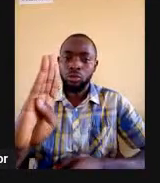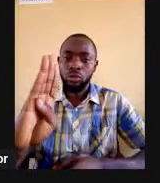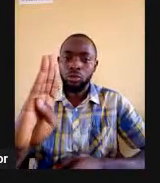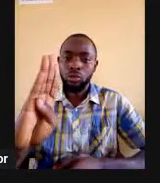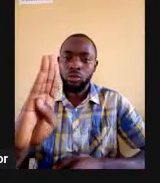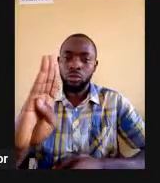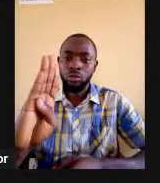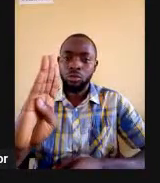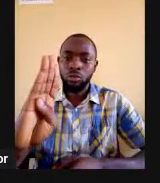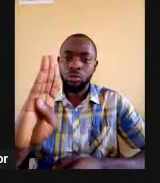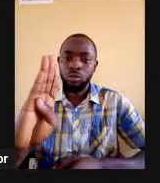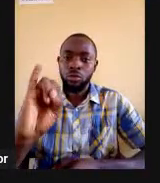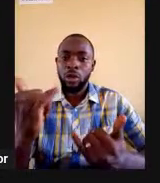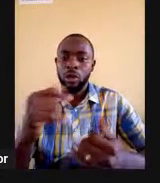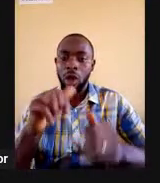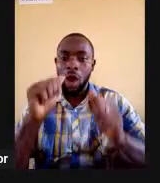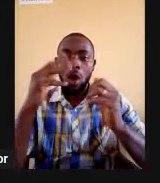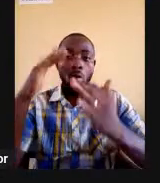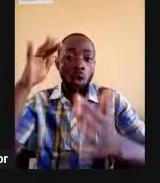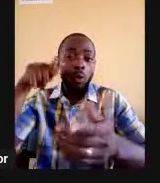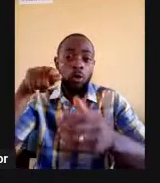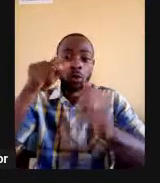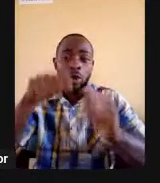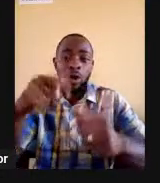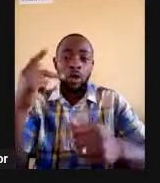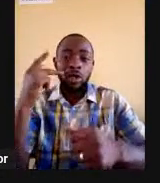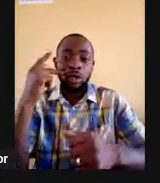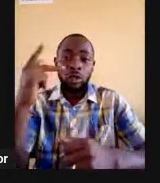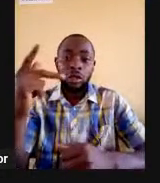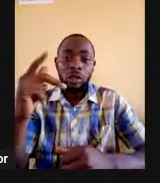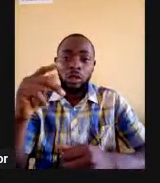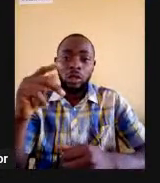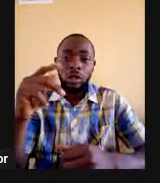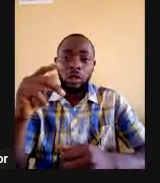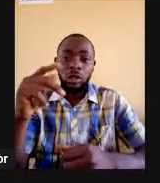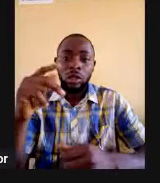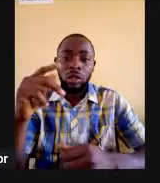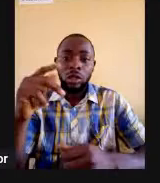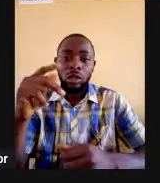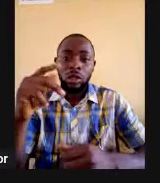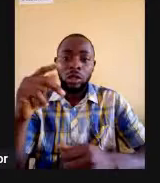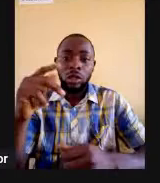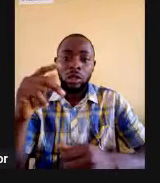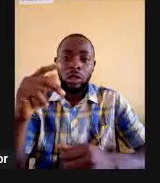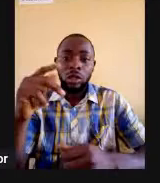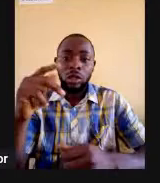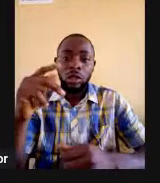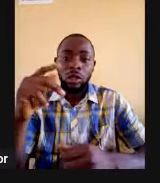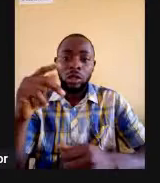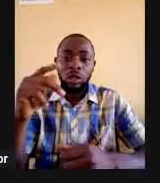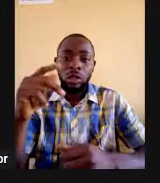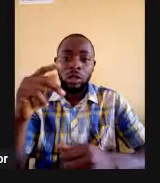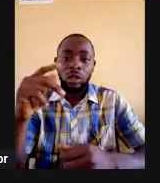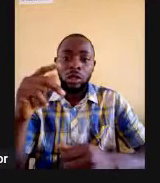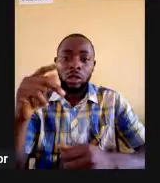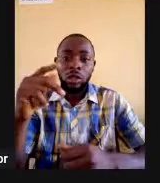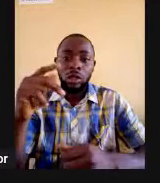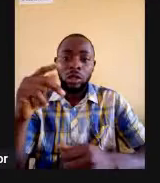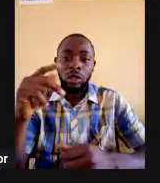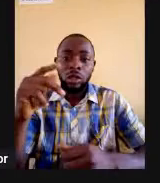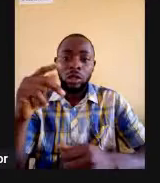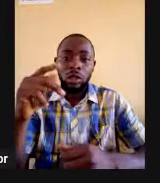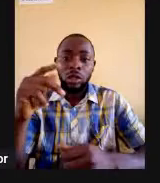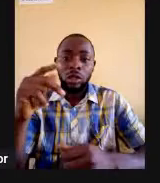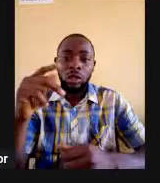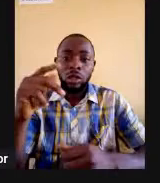20 to binary. So what I need to do is I need to break 20 down by dividing it by 2. Is that okay? I